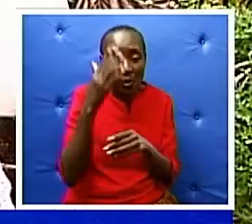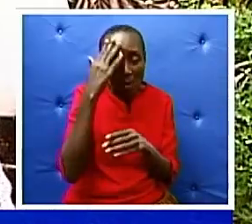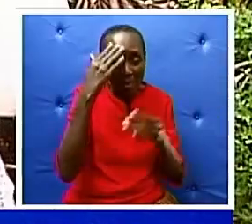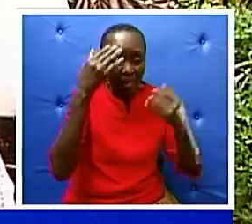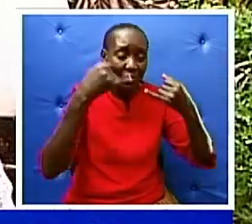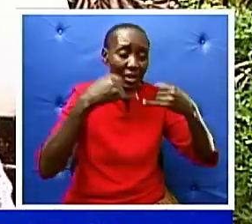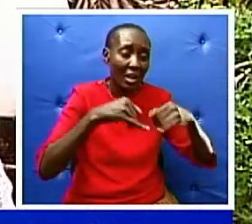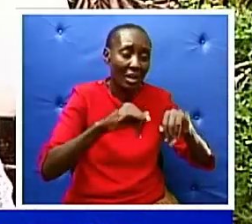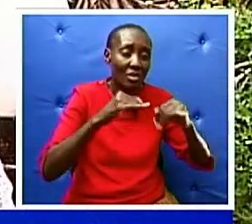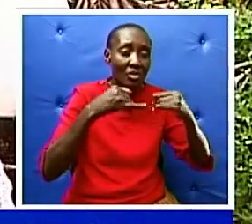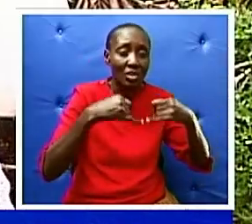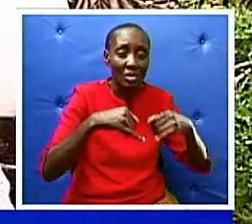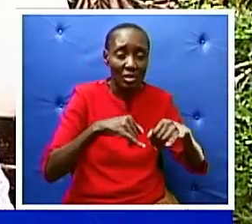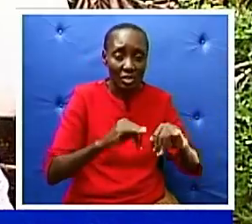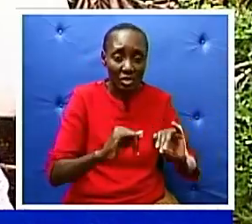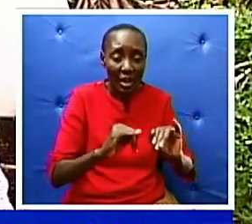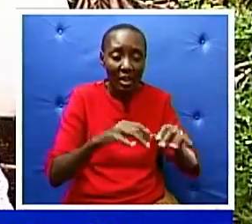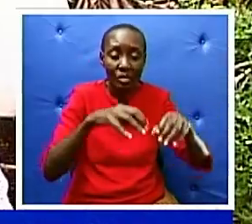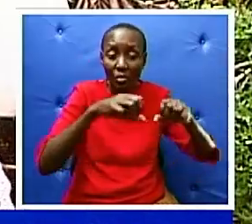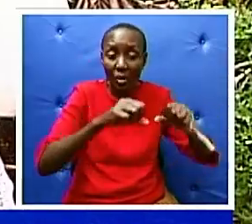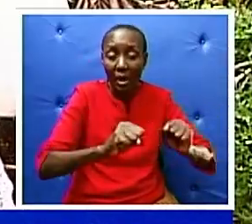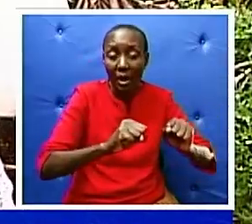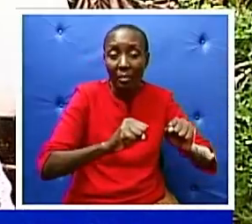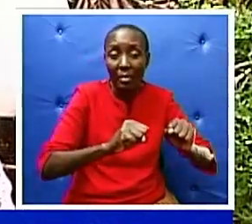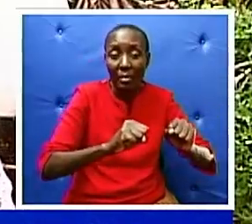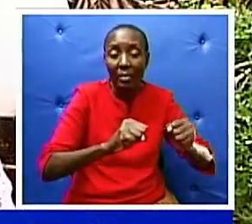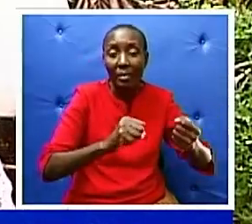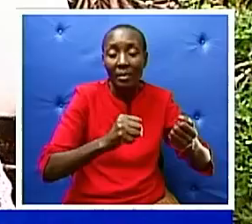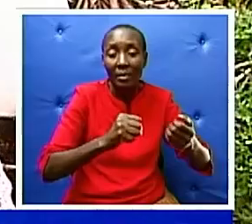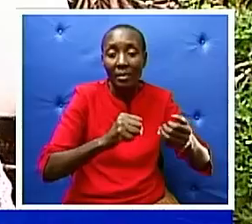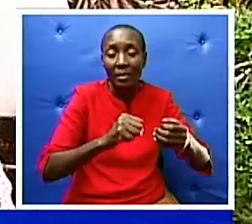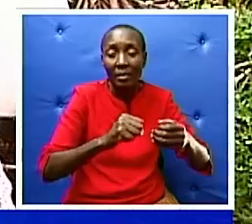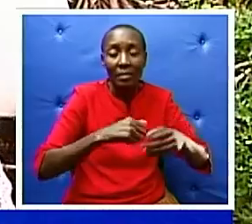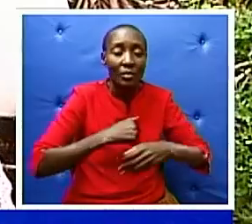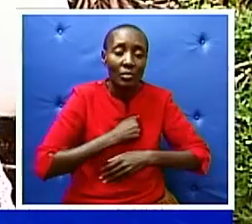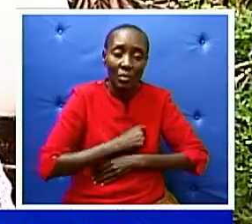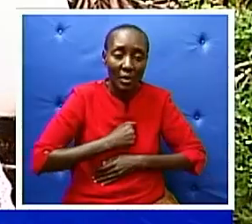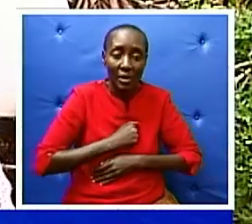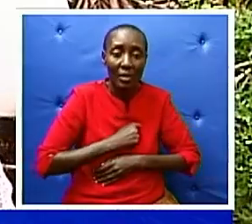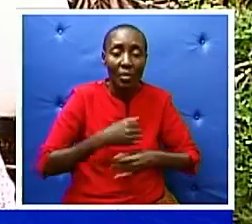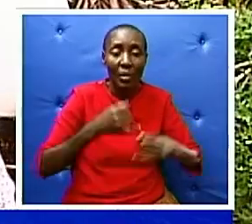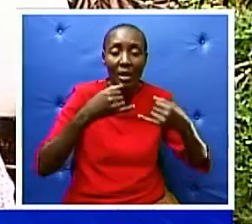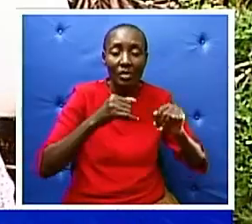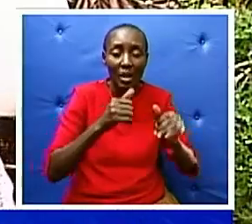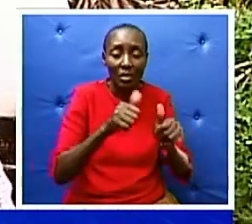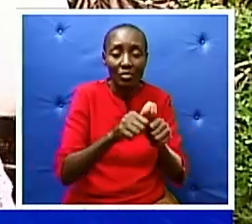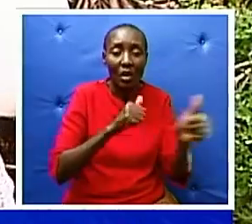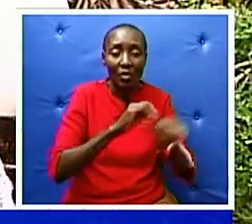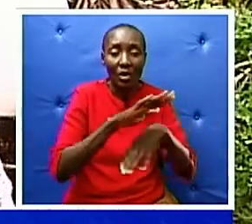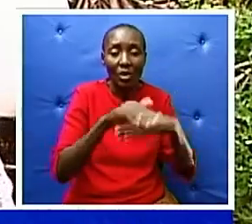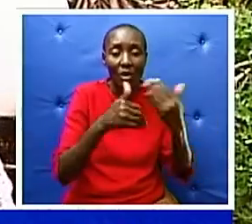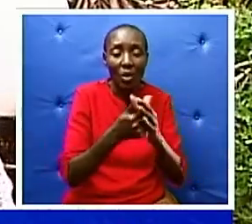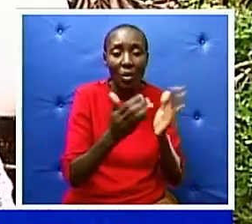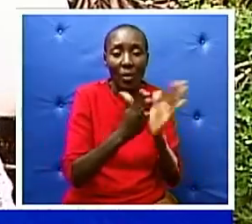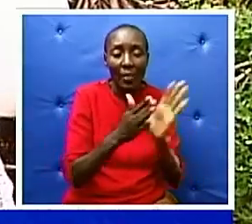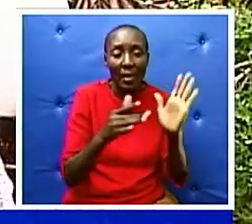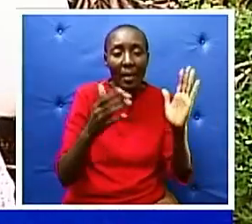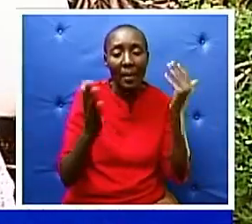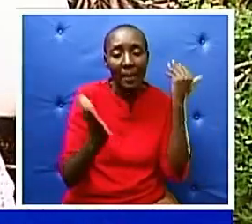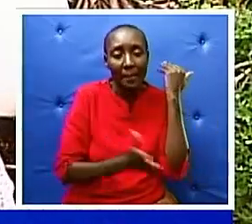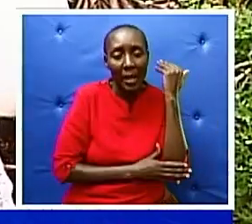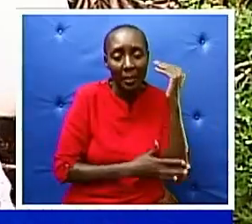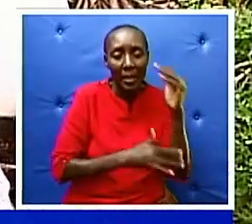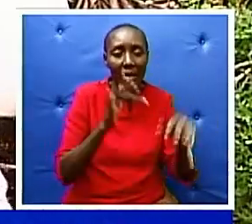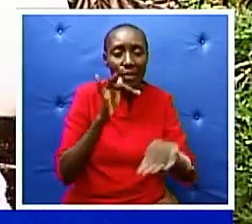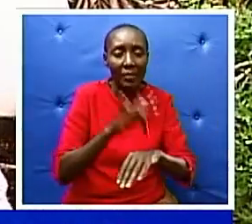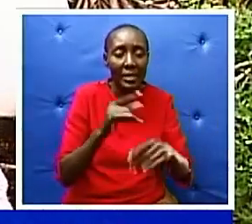get anything that would have side effects on people. And so we are not yet done with AstraZeneca. And